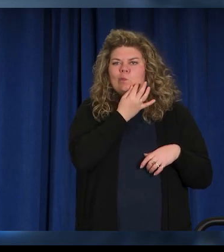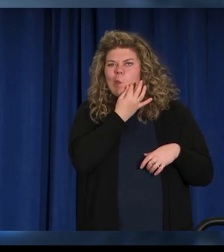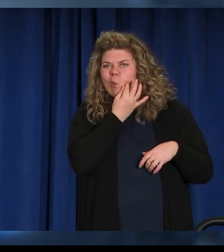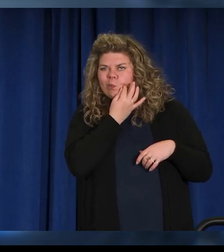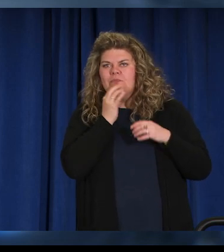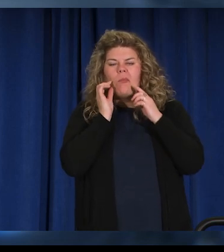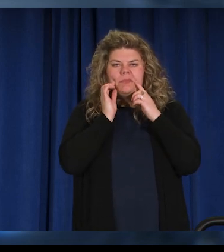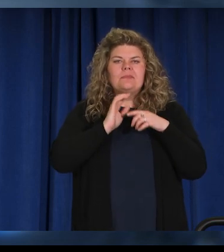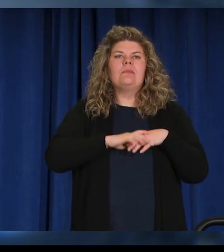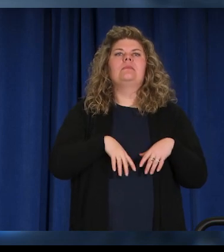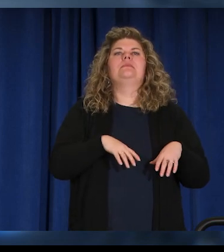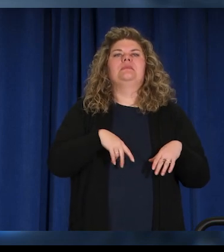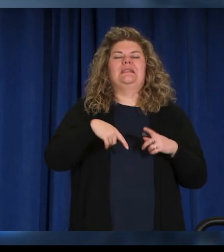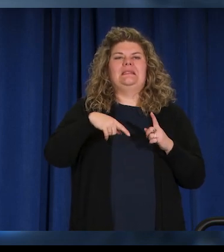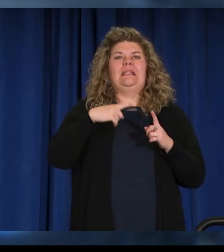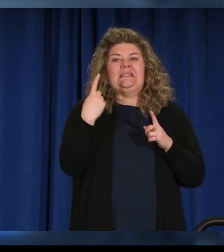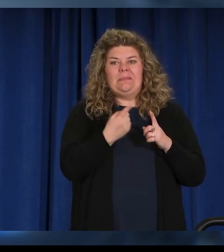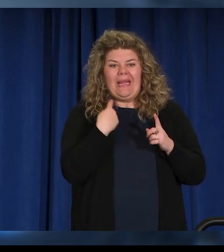cheeks, spinning,